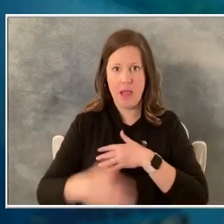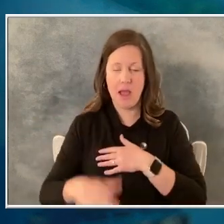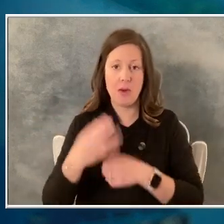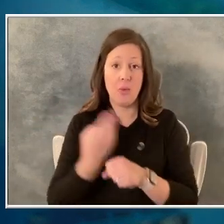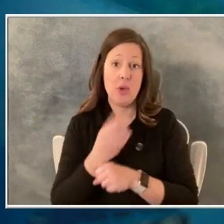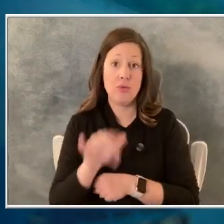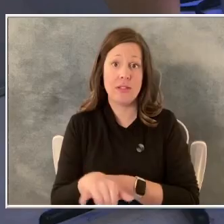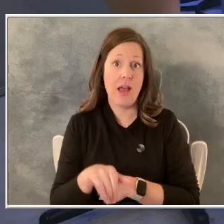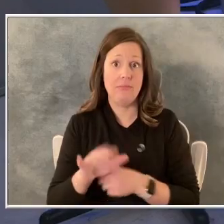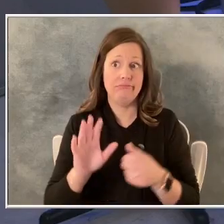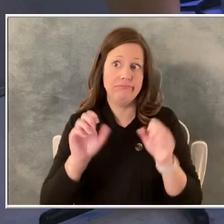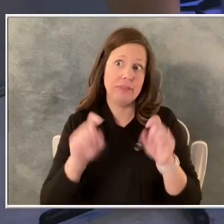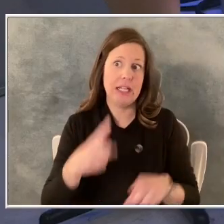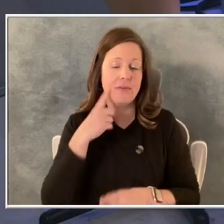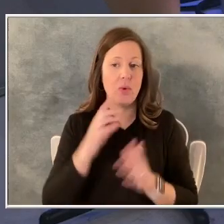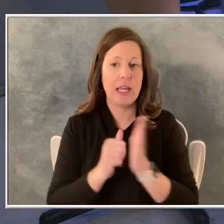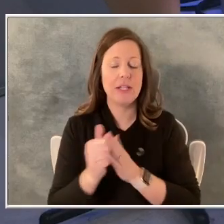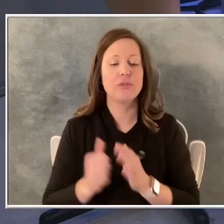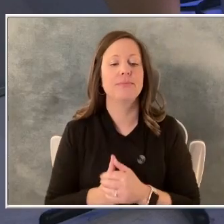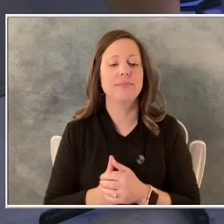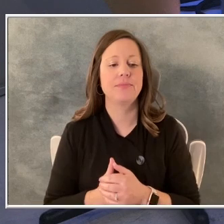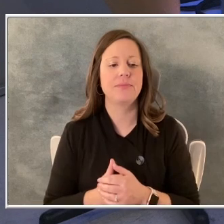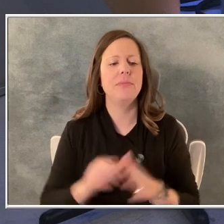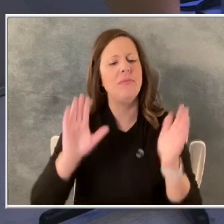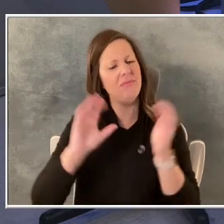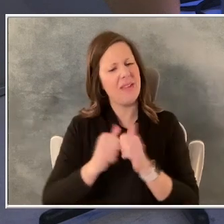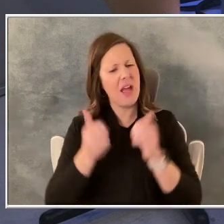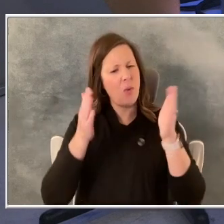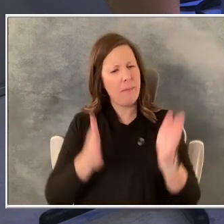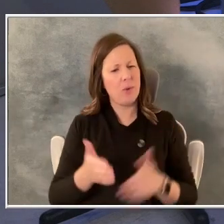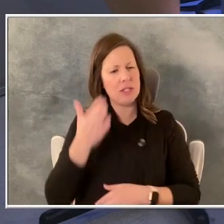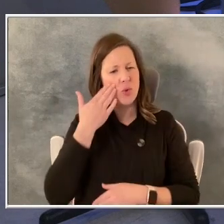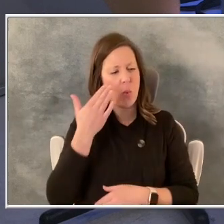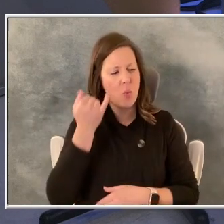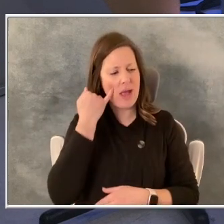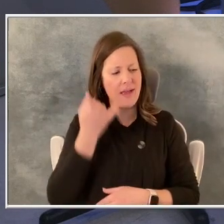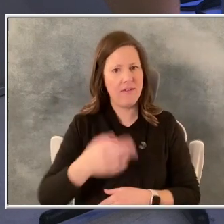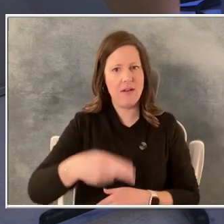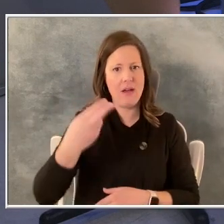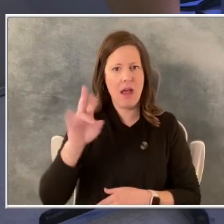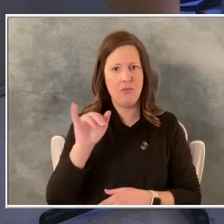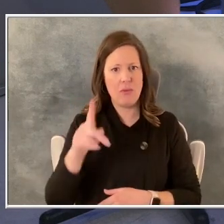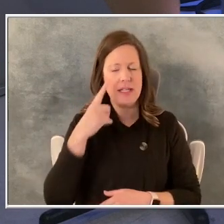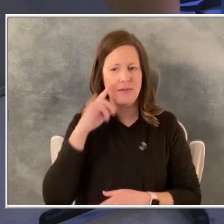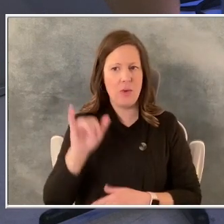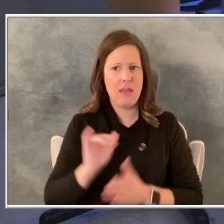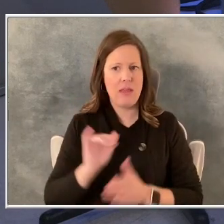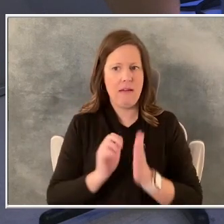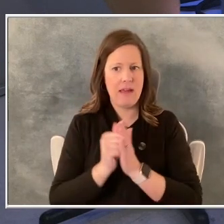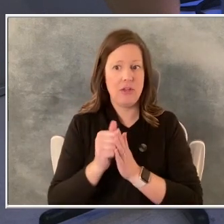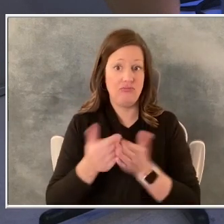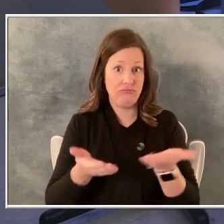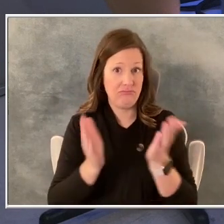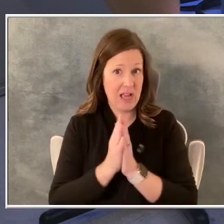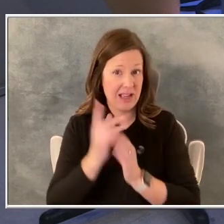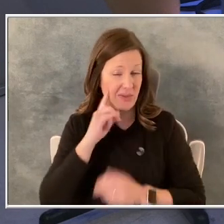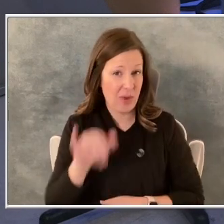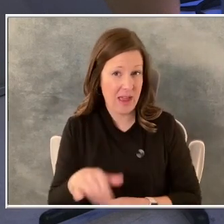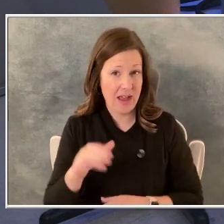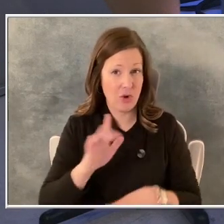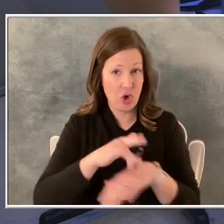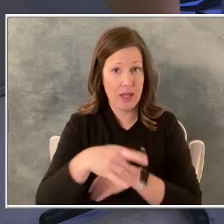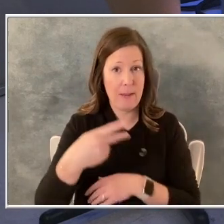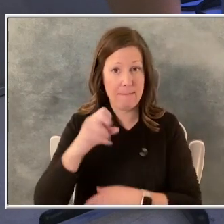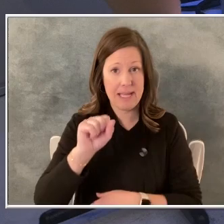for cancer. Jill wants to know, how does a person know if they are high risk for prostate cancer to ask for that early PSA test? Do they